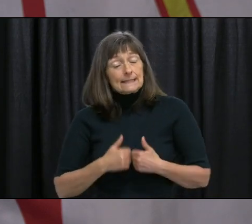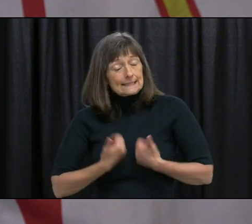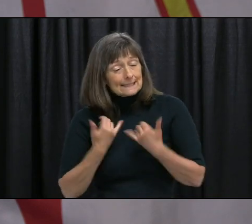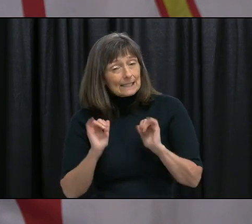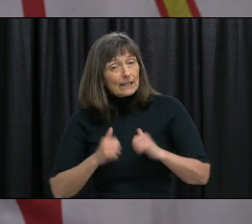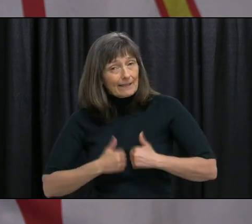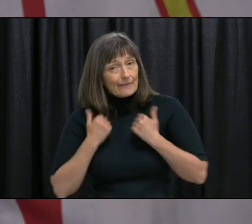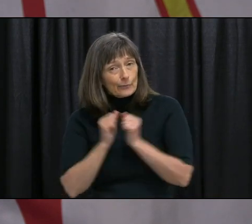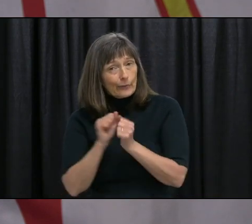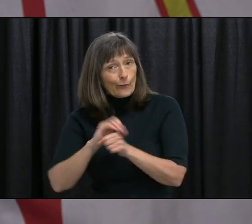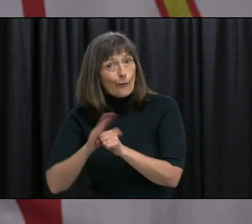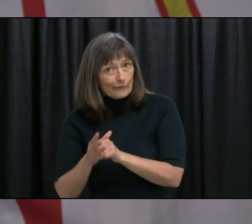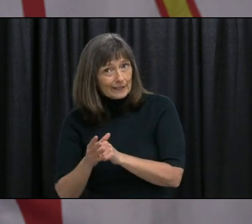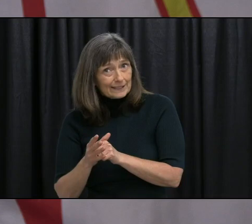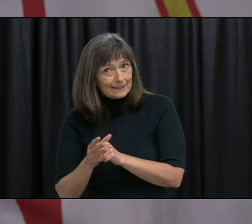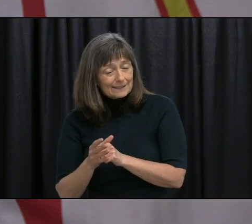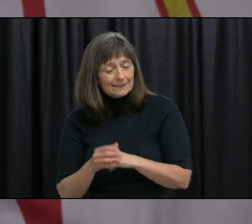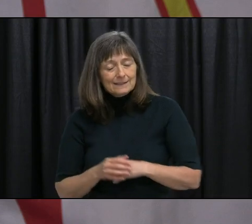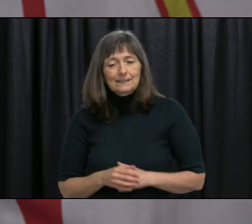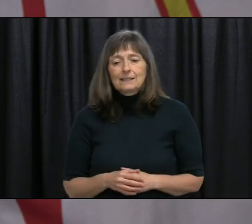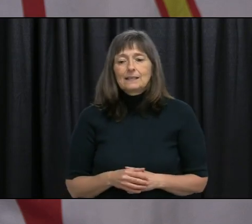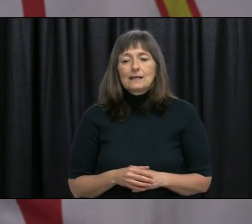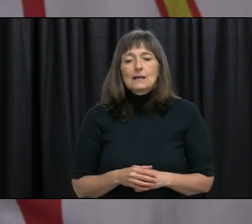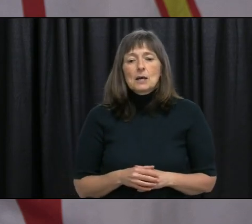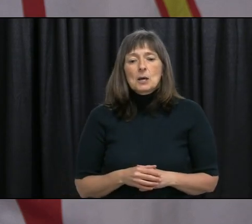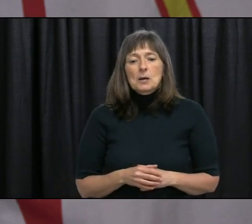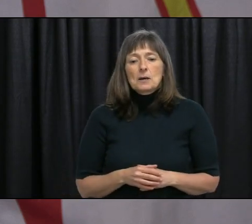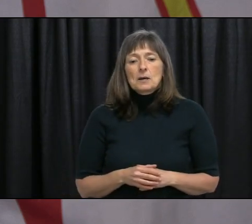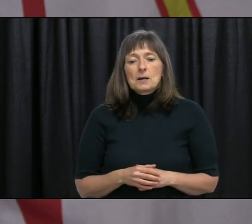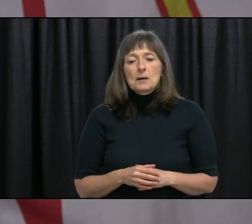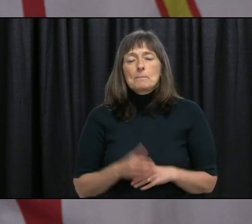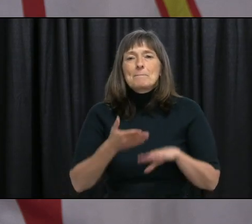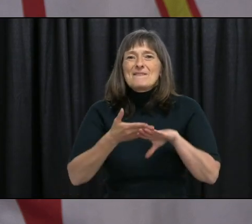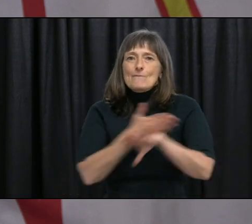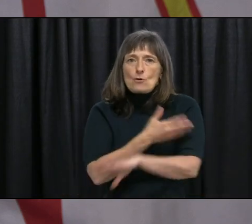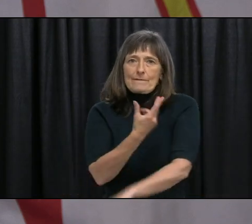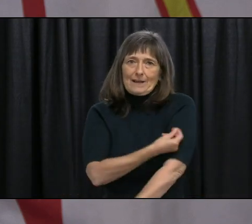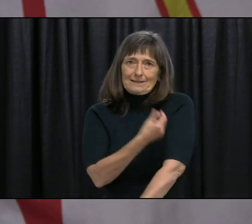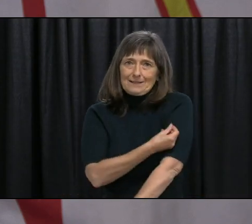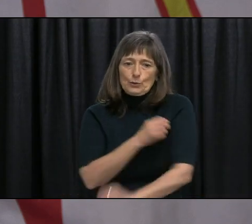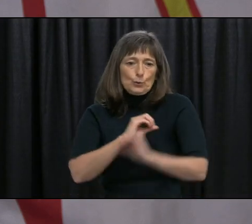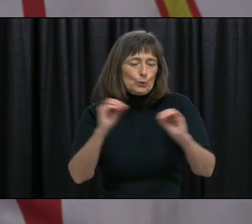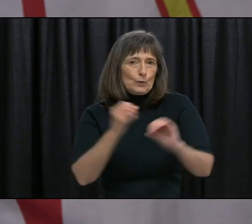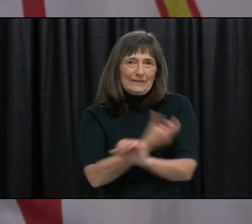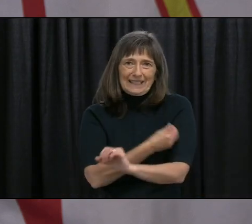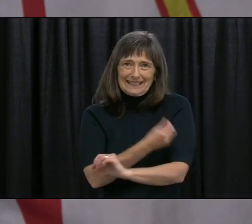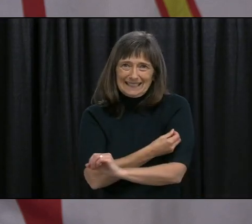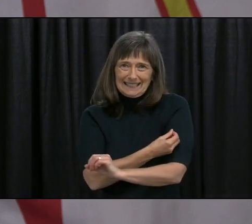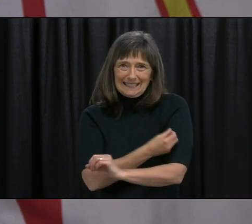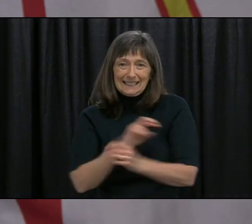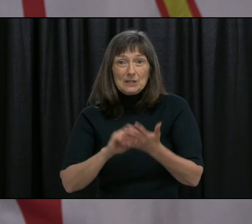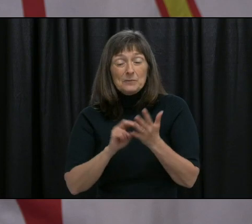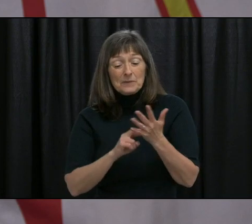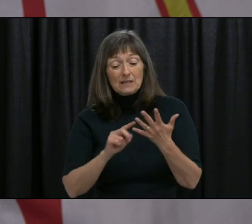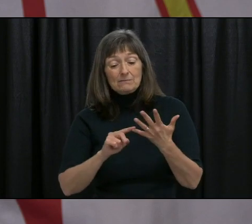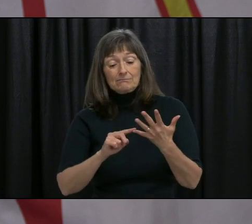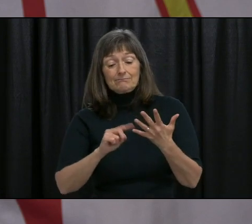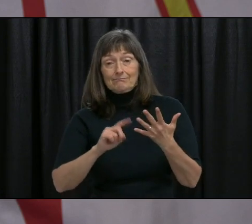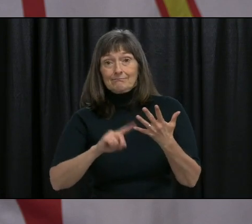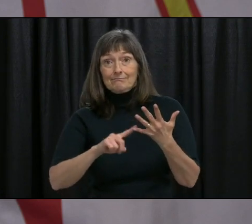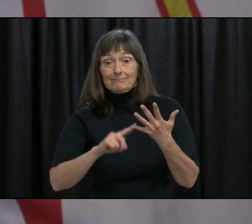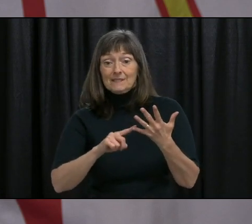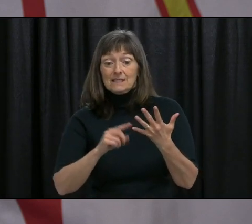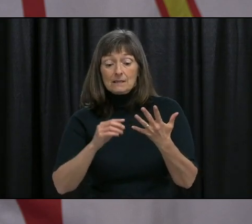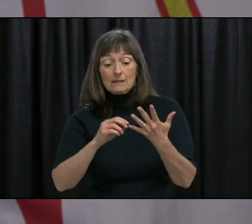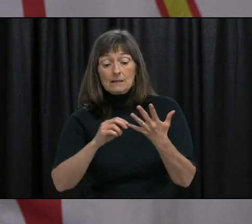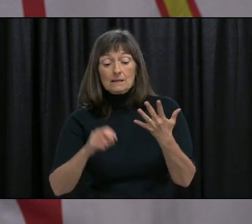COVID, finding a way to live with COVID before we get a vaccine, right? So we can't really leave alert level 1 until we get a vaccine,